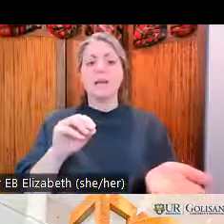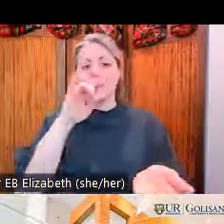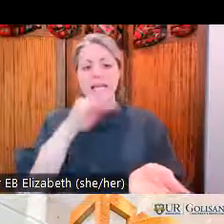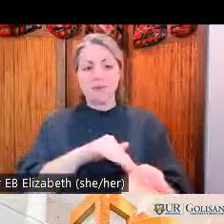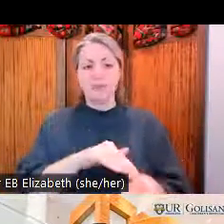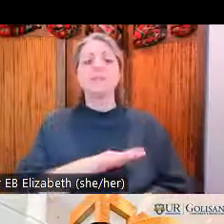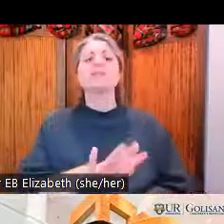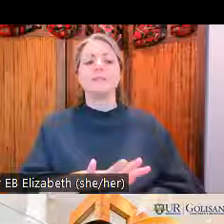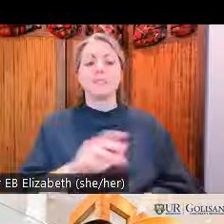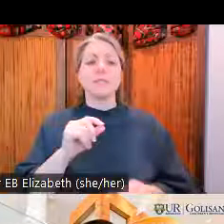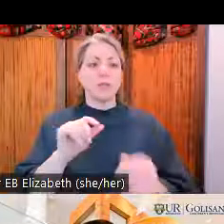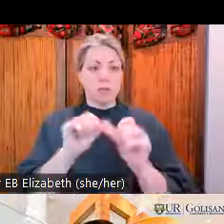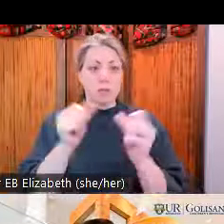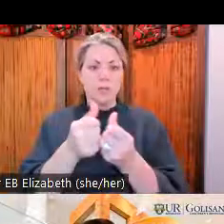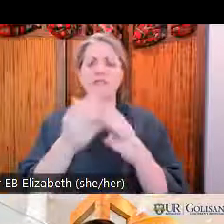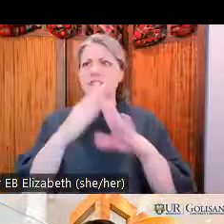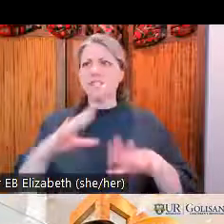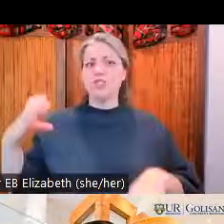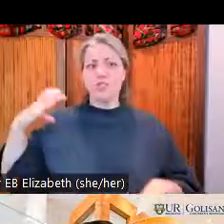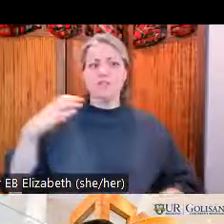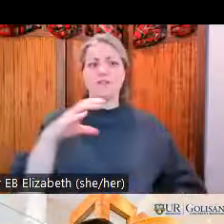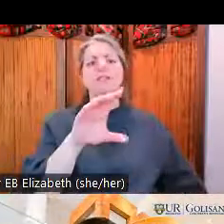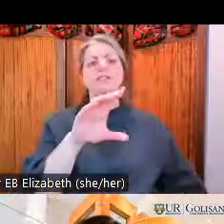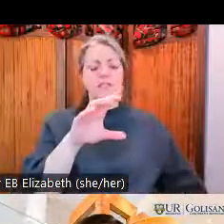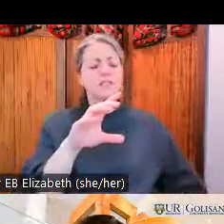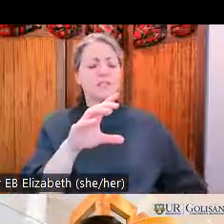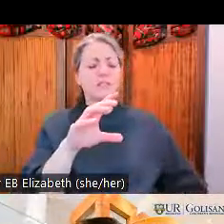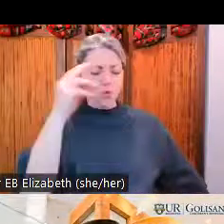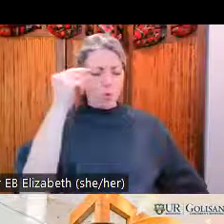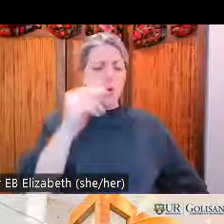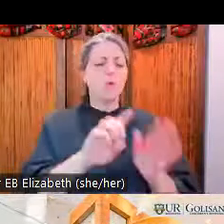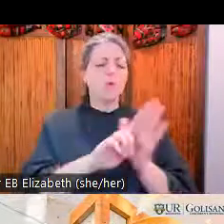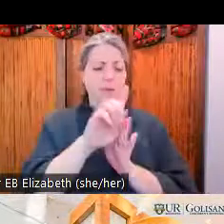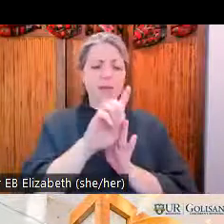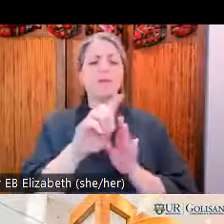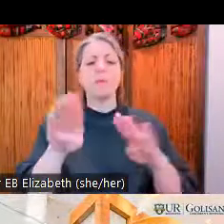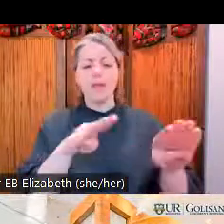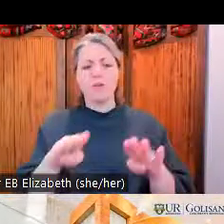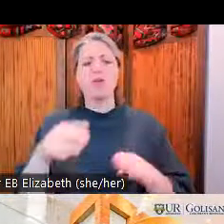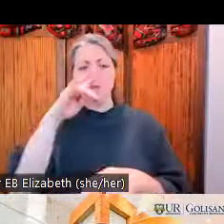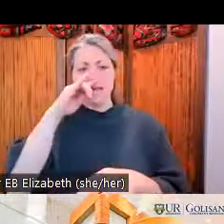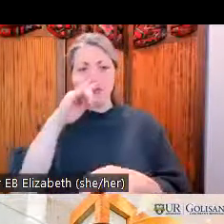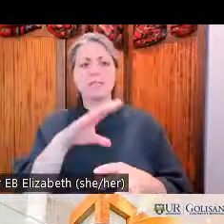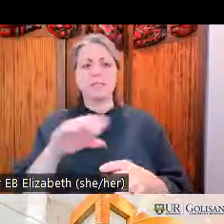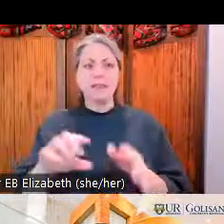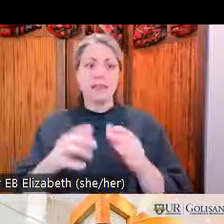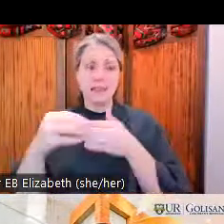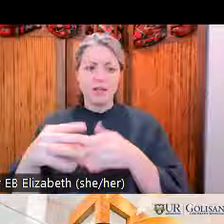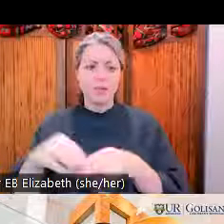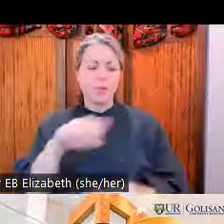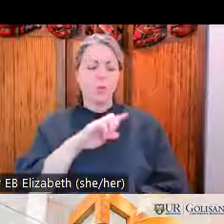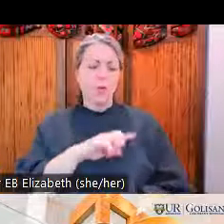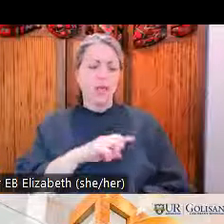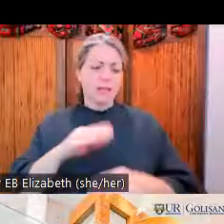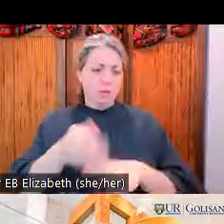Associate Division Chief of Developmental and Behavioral Pediatrics and the Director of Clinical Services. Dr. Cole is a leader in quality improvement